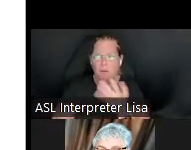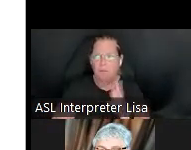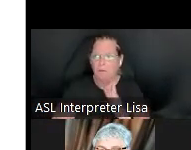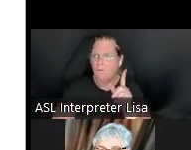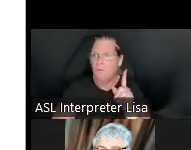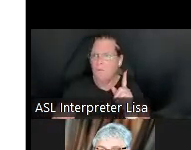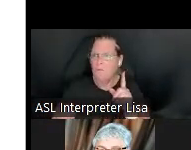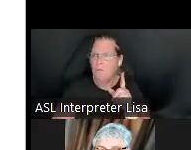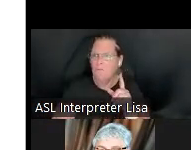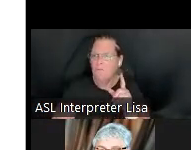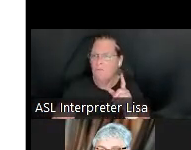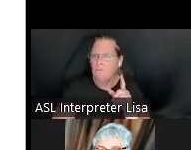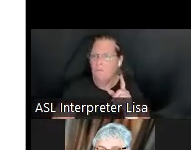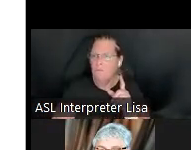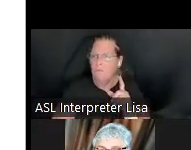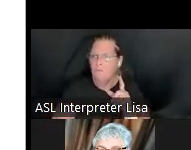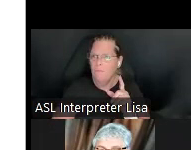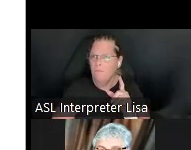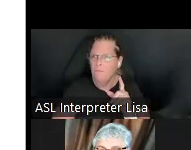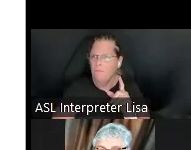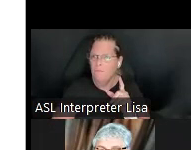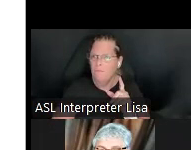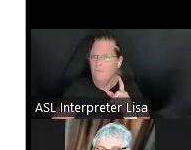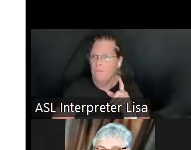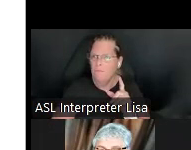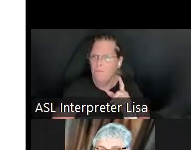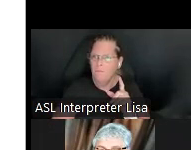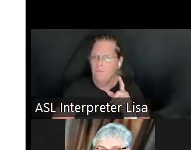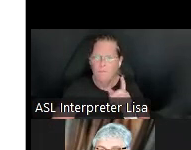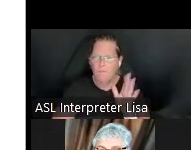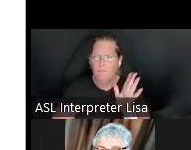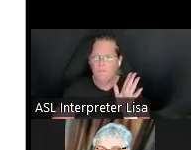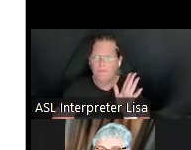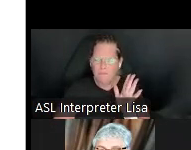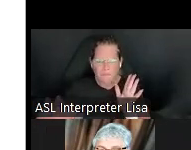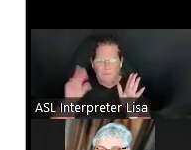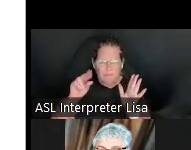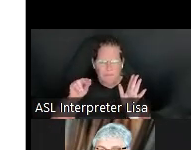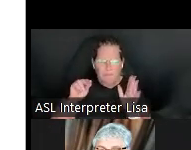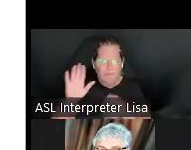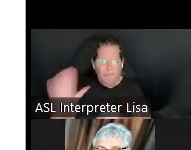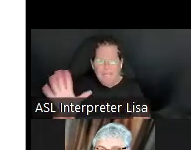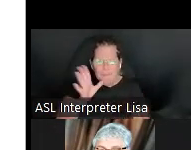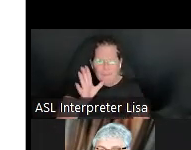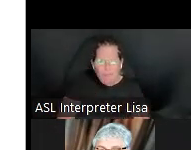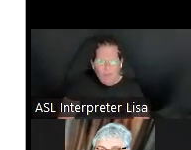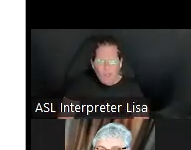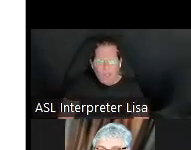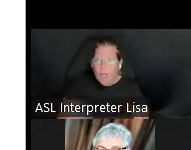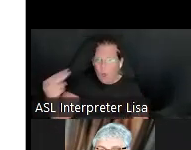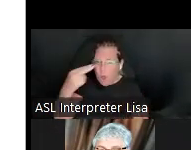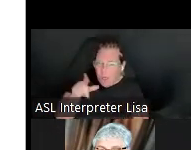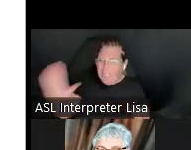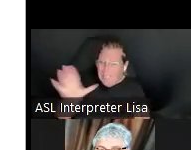it. Been with you tonight, and I can't look with him. Okay, it's not him. His mother. It's his mother. Look at me. It's